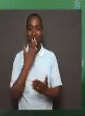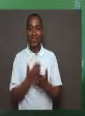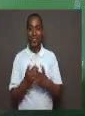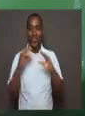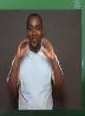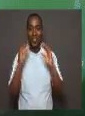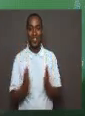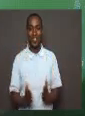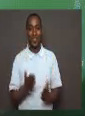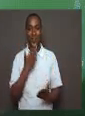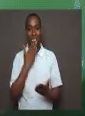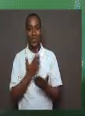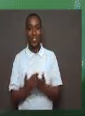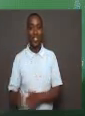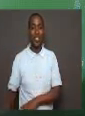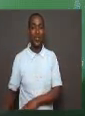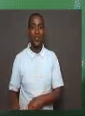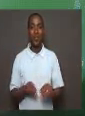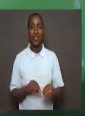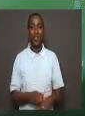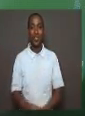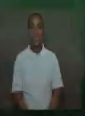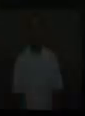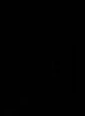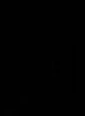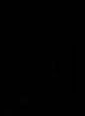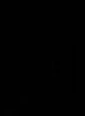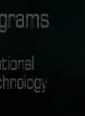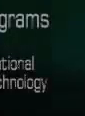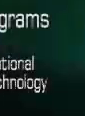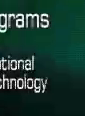next lesson, thank you, teacher. Thank you, students.